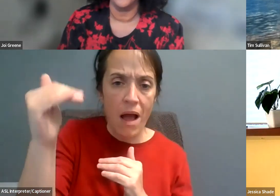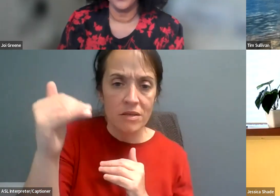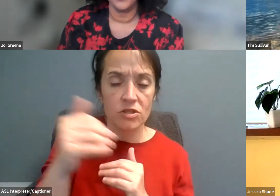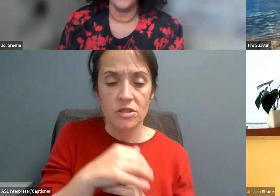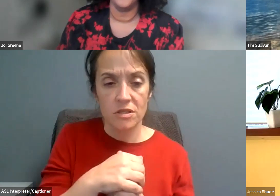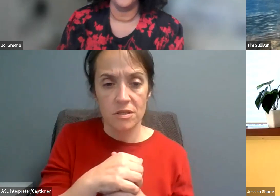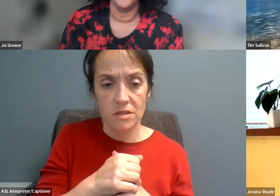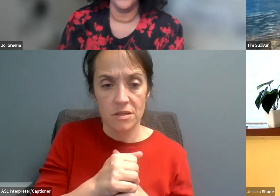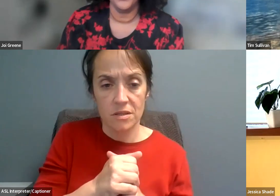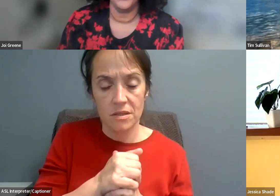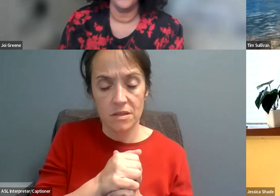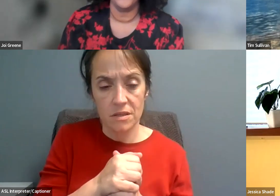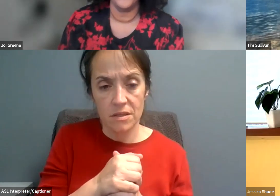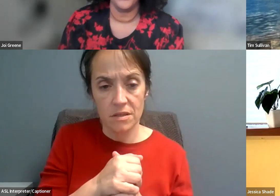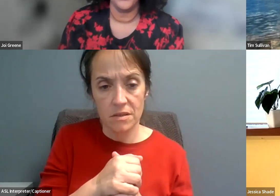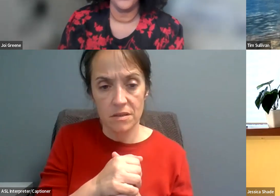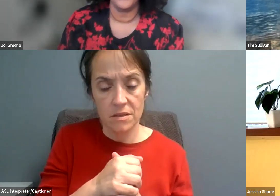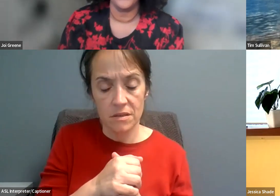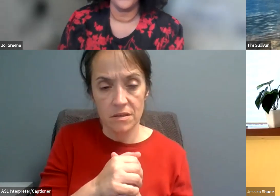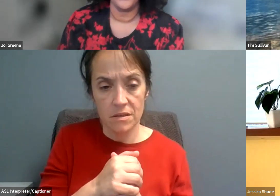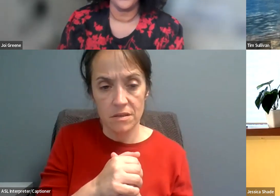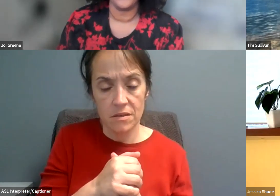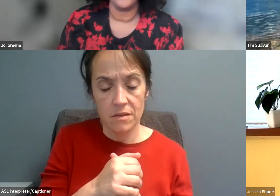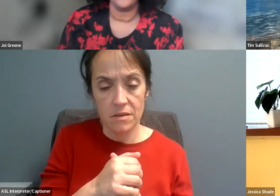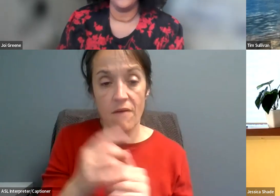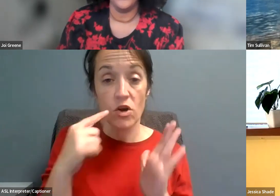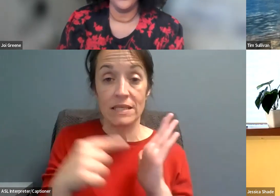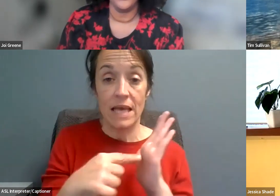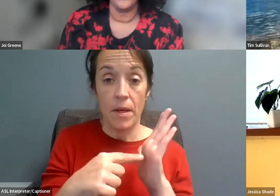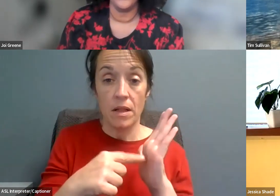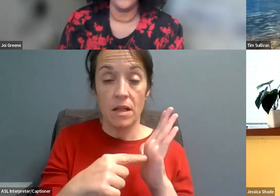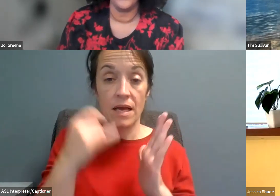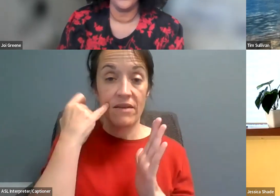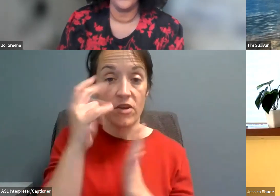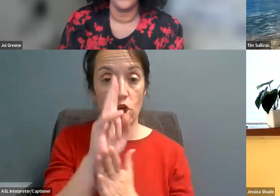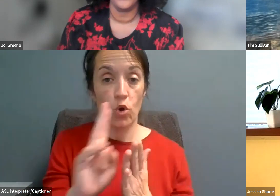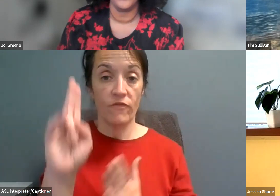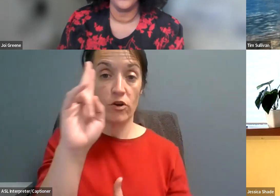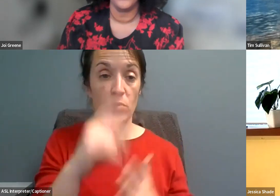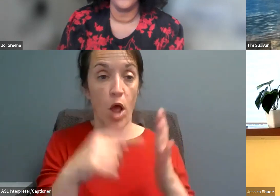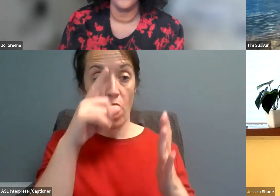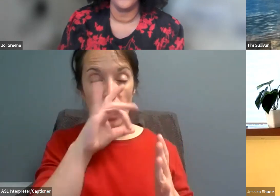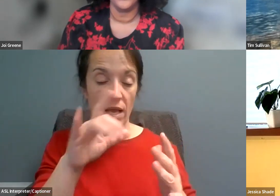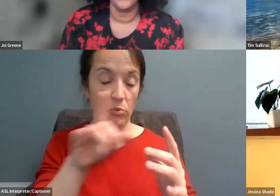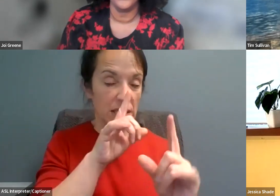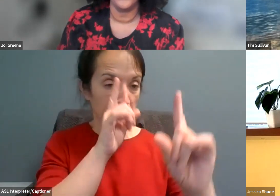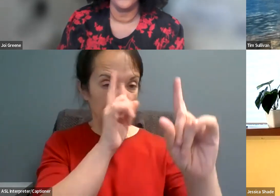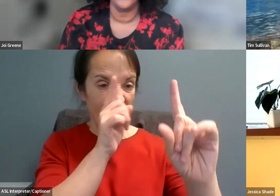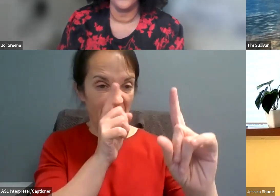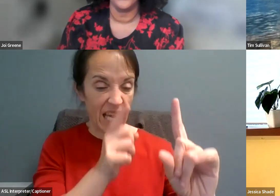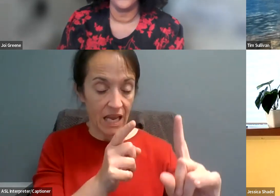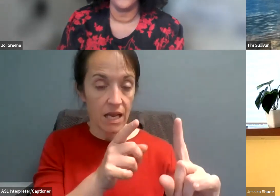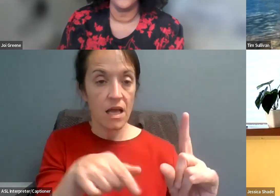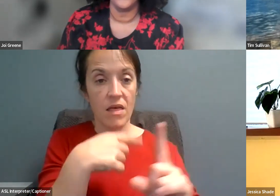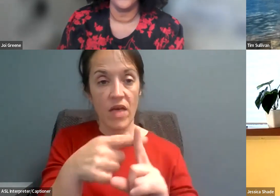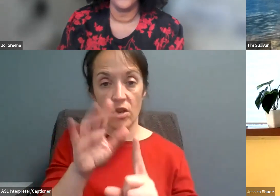for with very general language about the mission and vision and overarching ideals that you're working towards